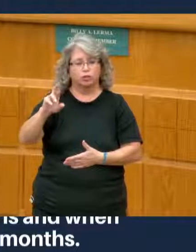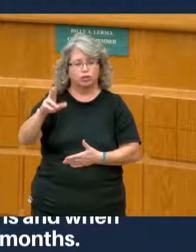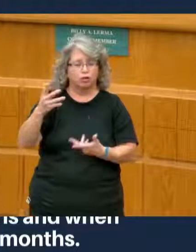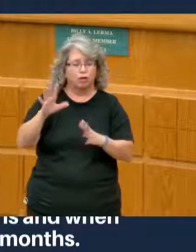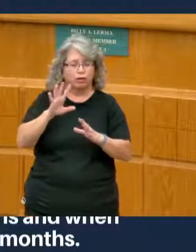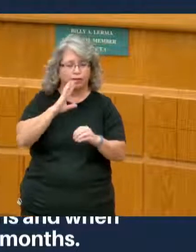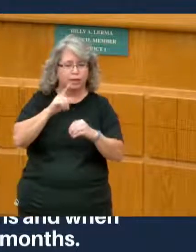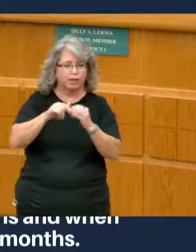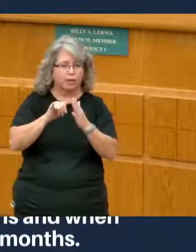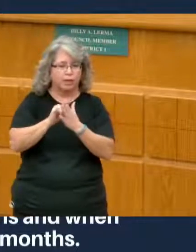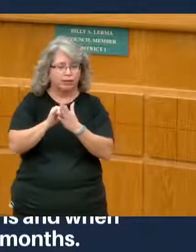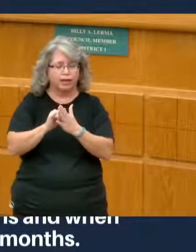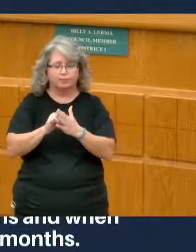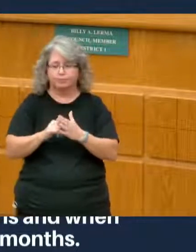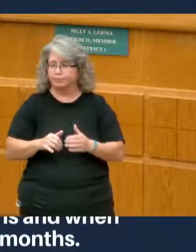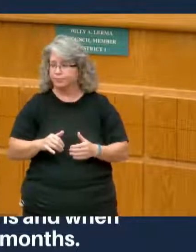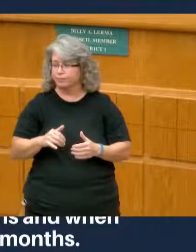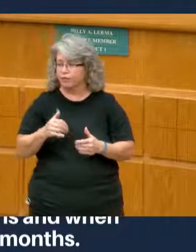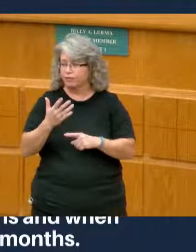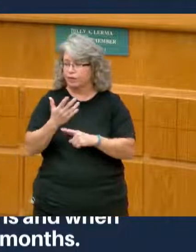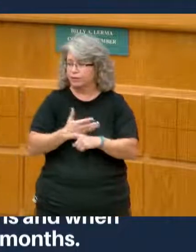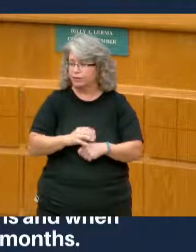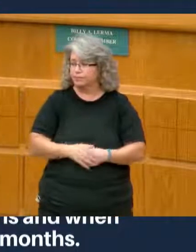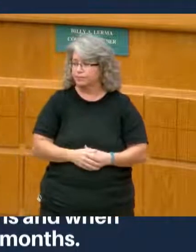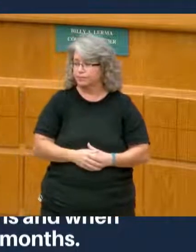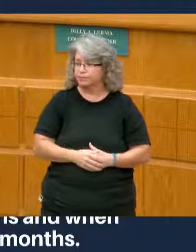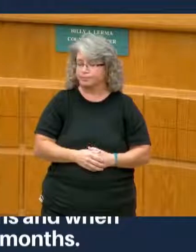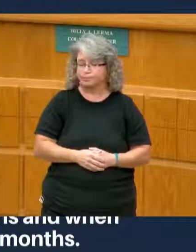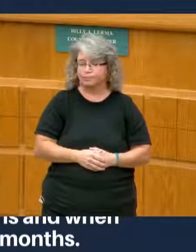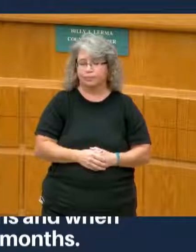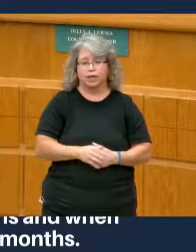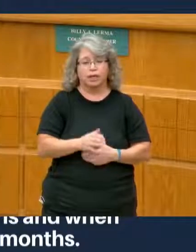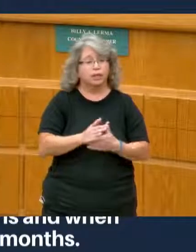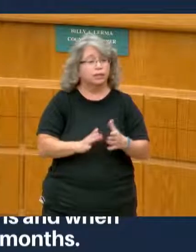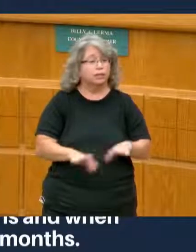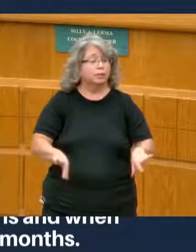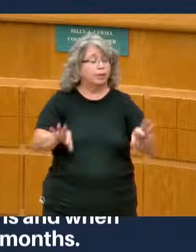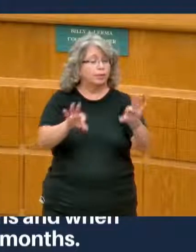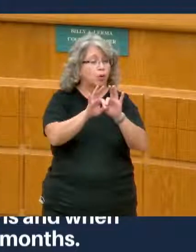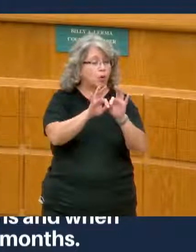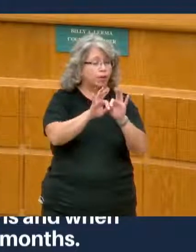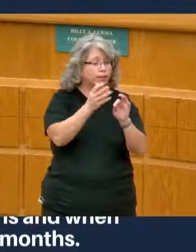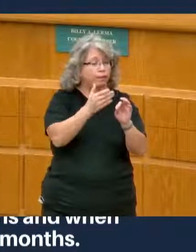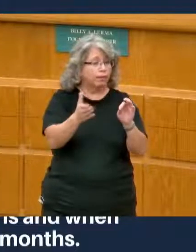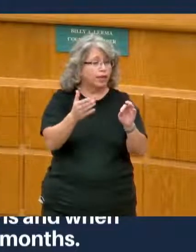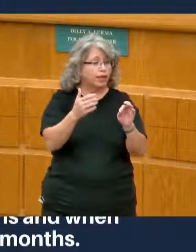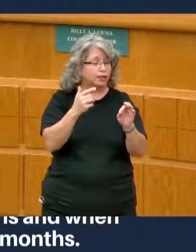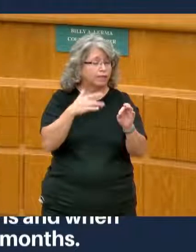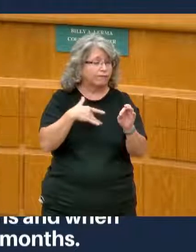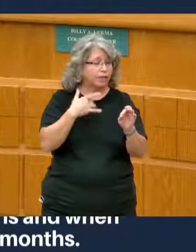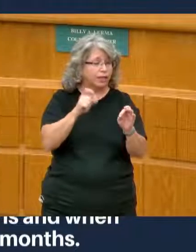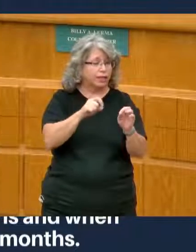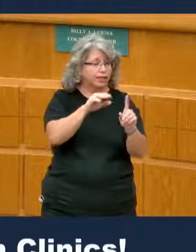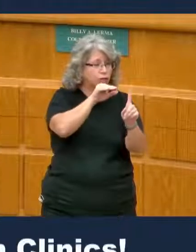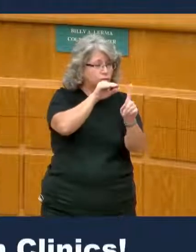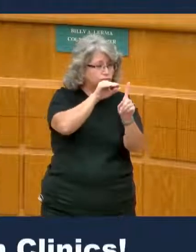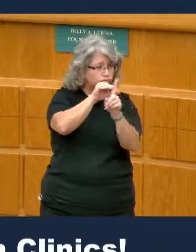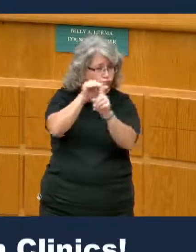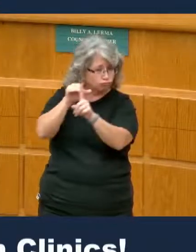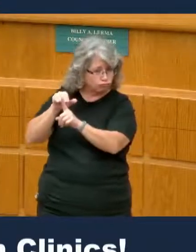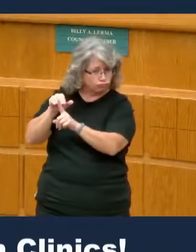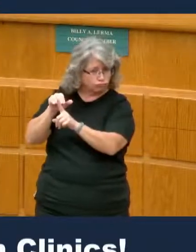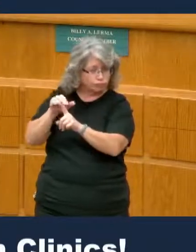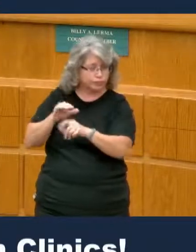second primary series. So some really important reminders that I thought I needed to bring up. So, and one of